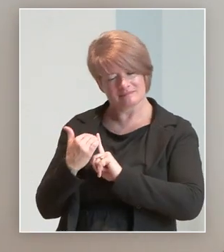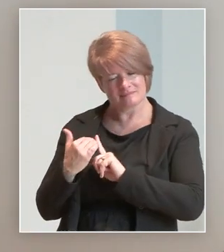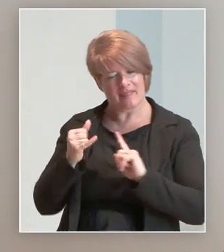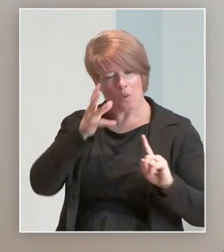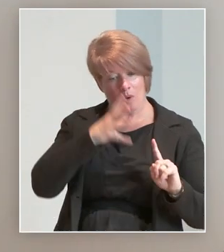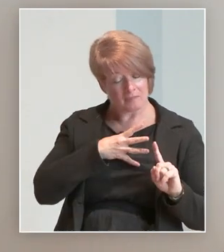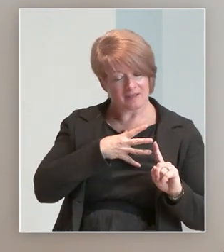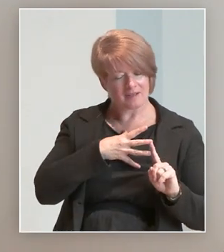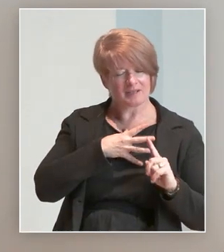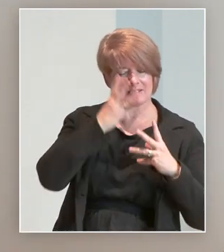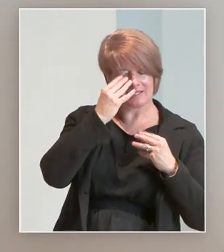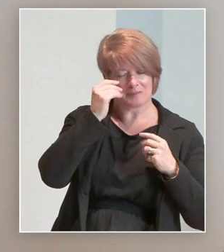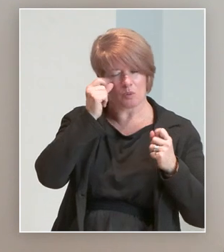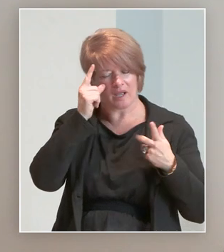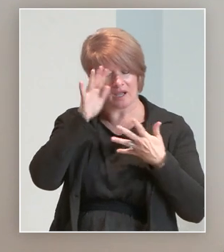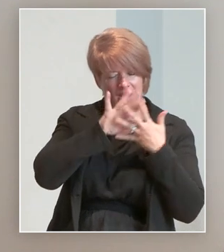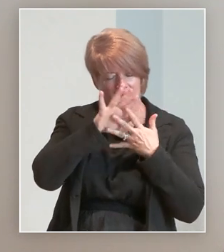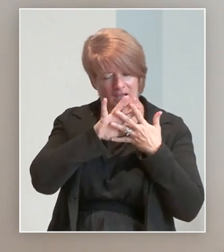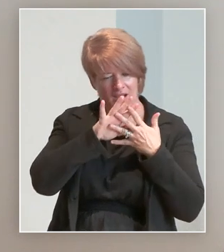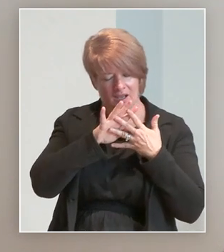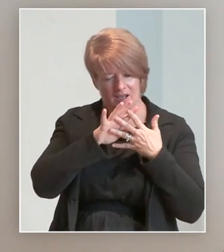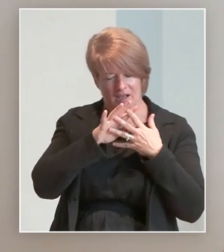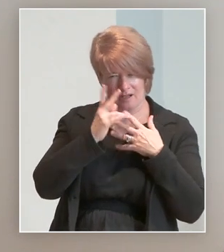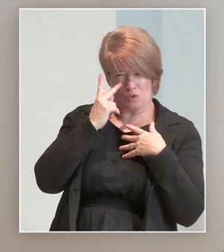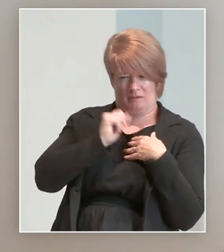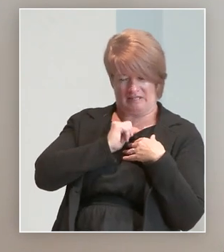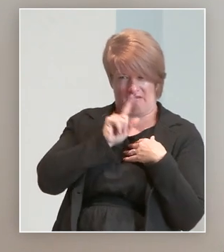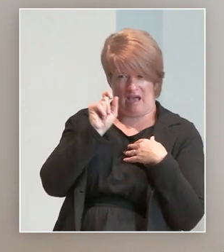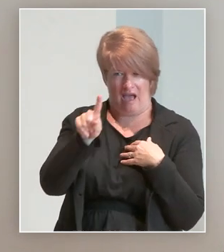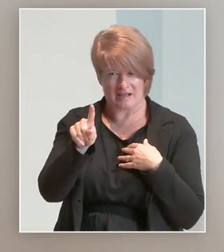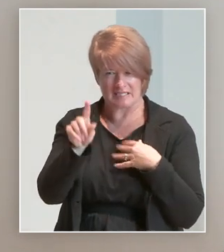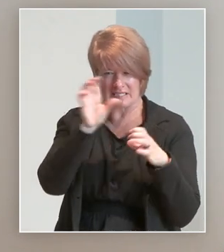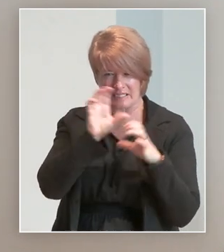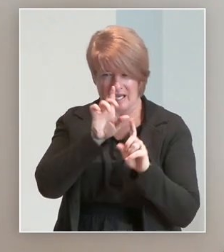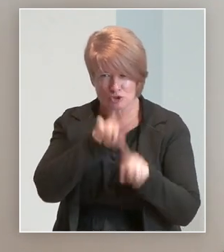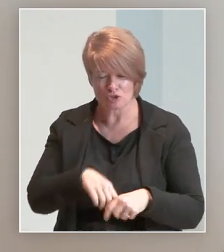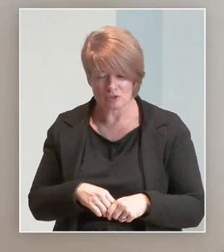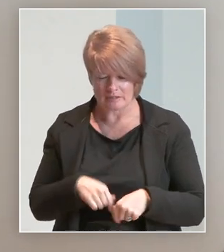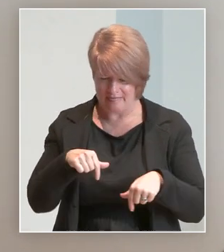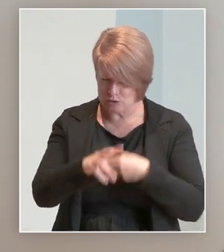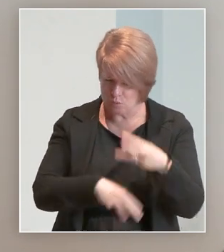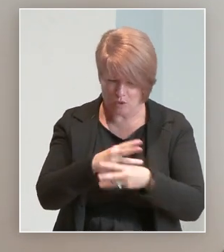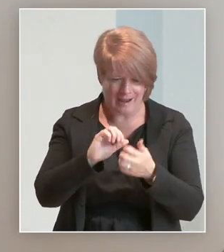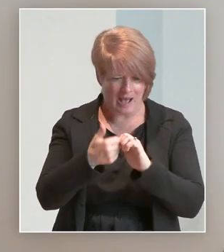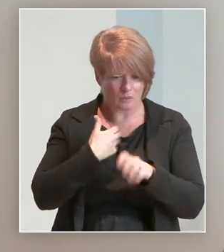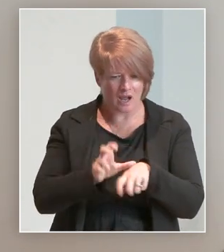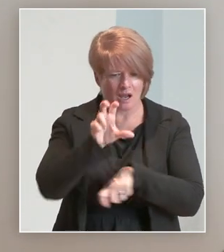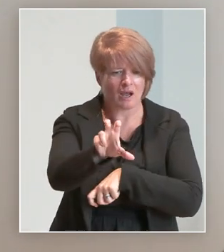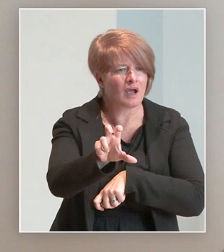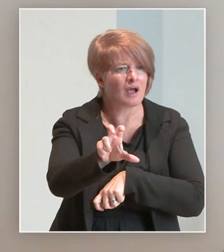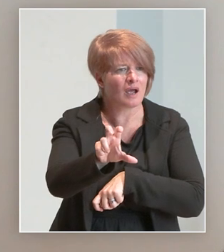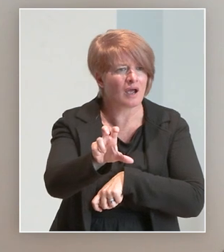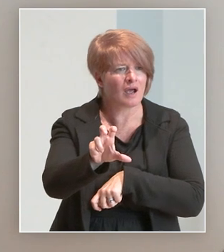during sleep and wake, saw herself asking a question and seeking answers. What can I contribute to this world that is unmaking itself?